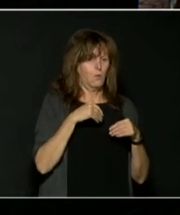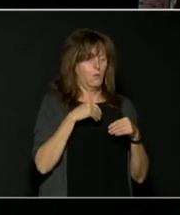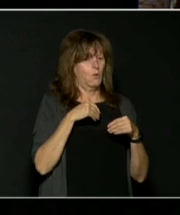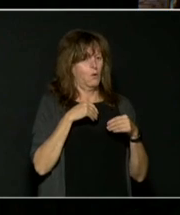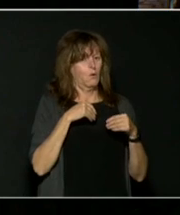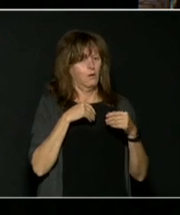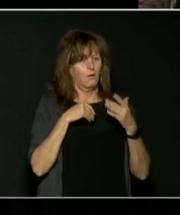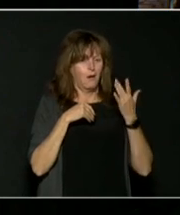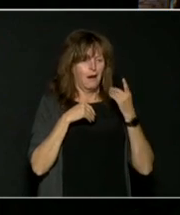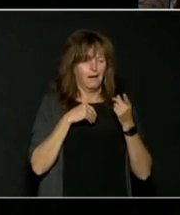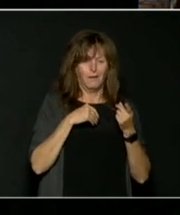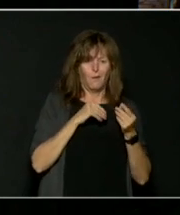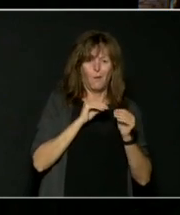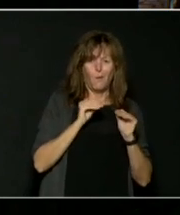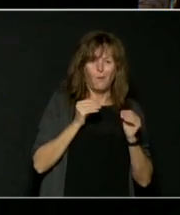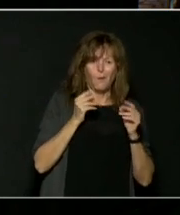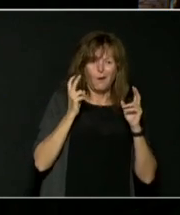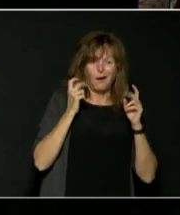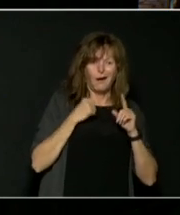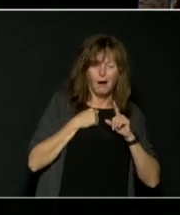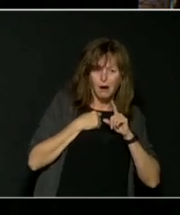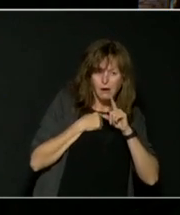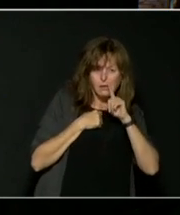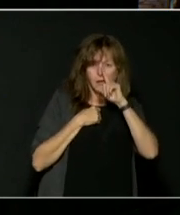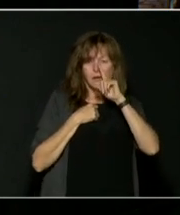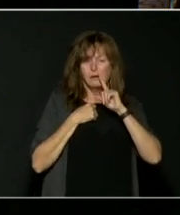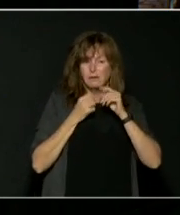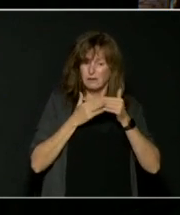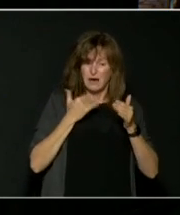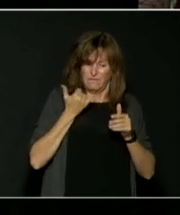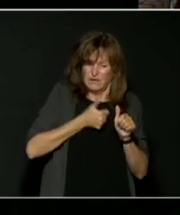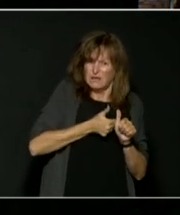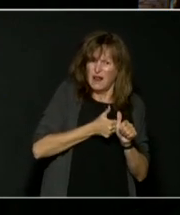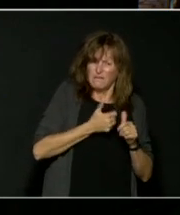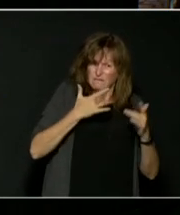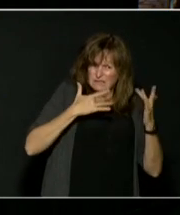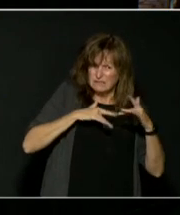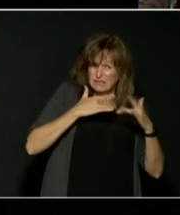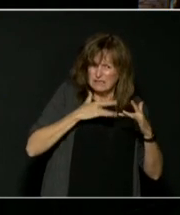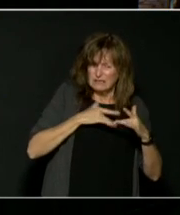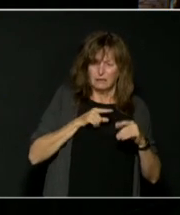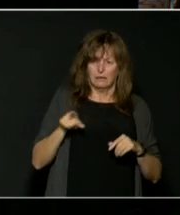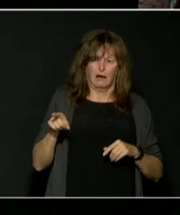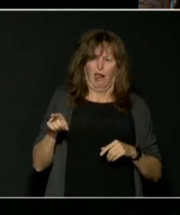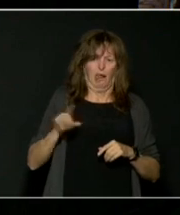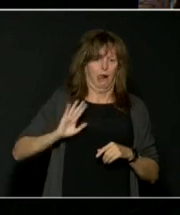symptom status because it's a less invasive and more comfortable test?